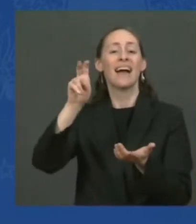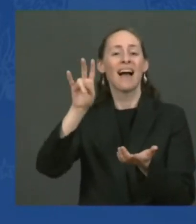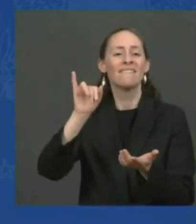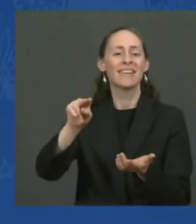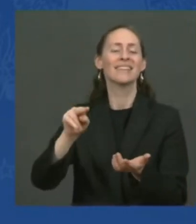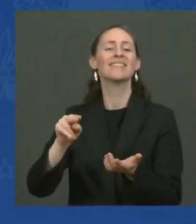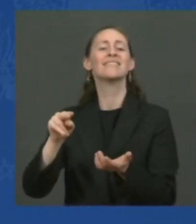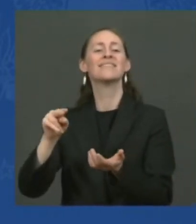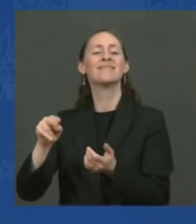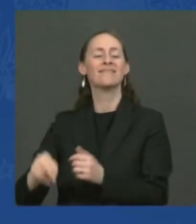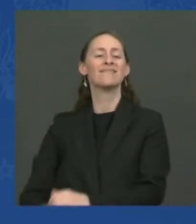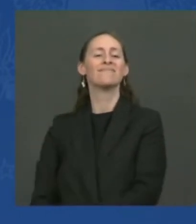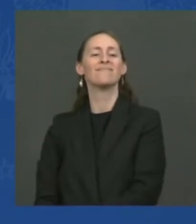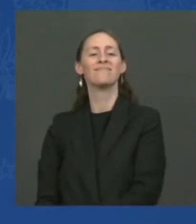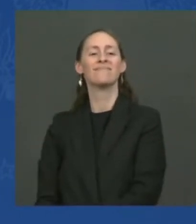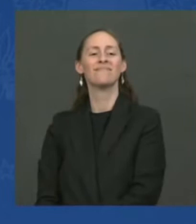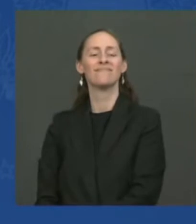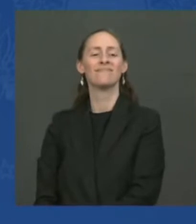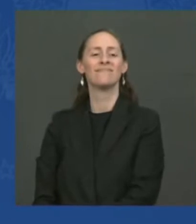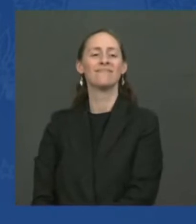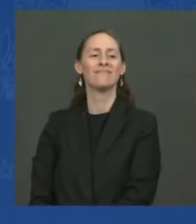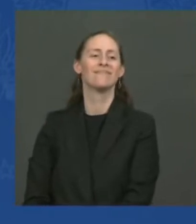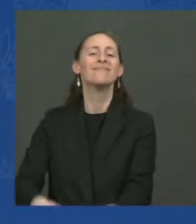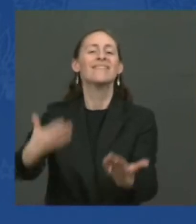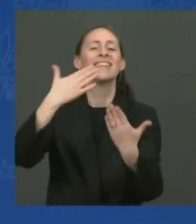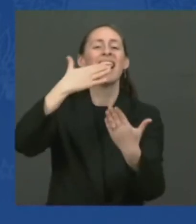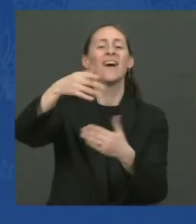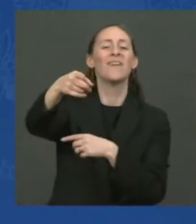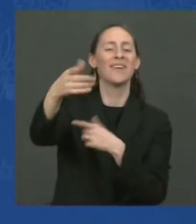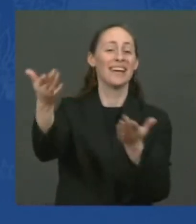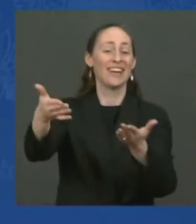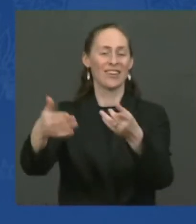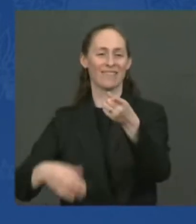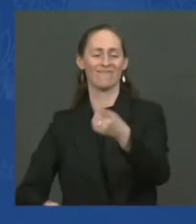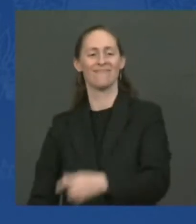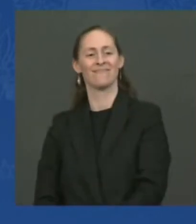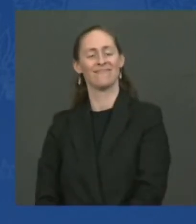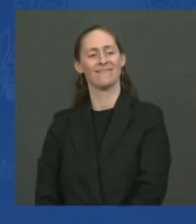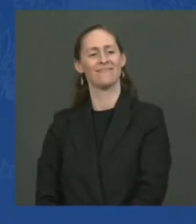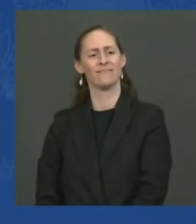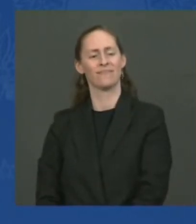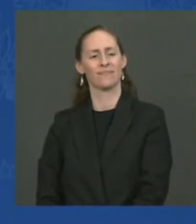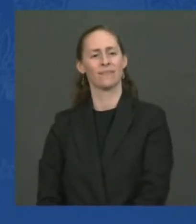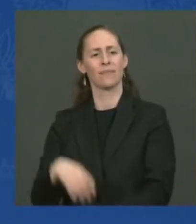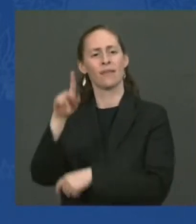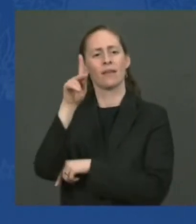Thank you, Kevin. He's way back there. Kevin is the father of Patrick Cushing.